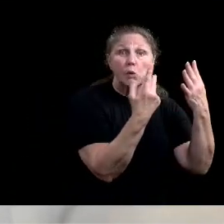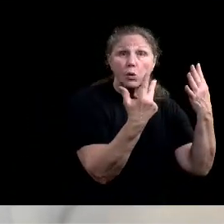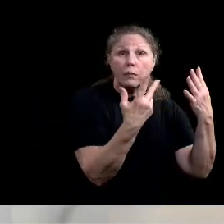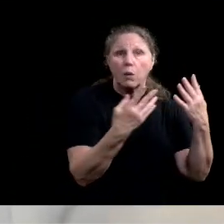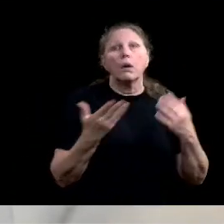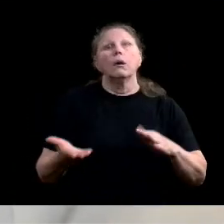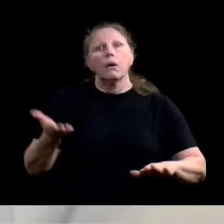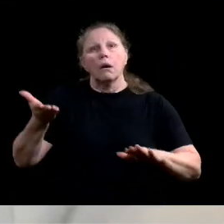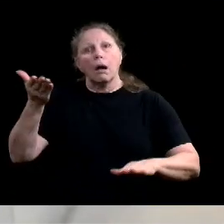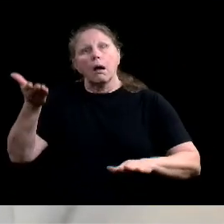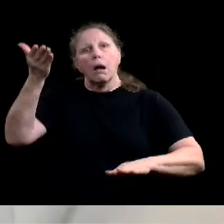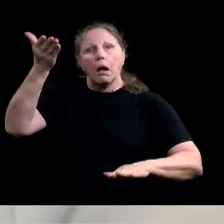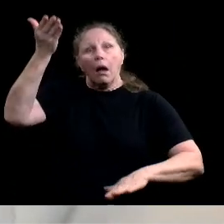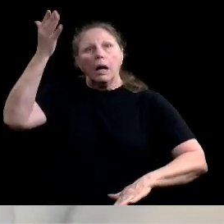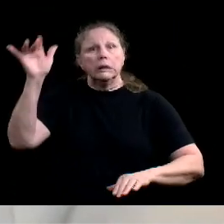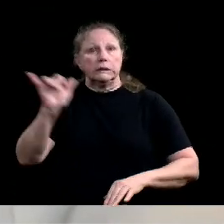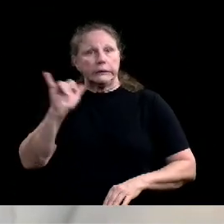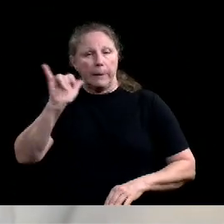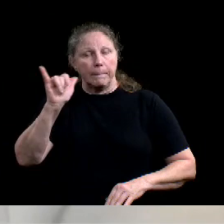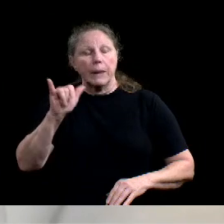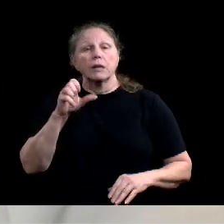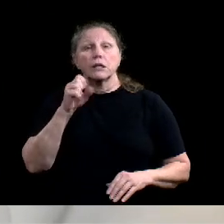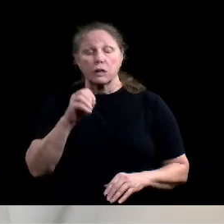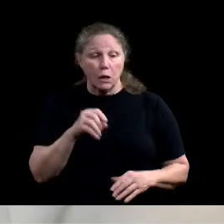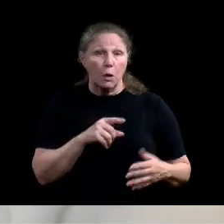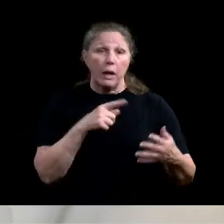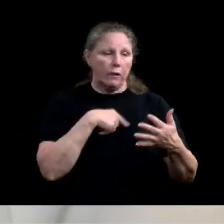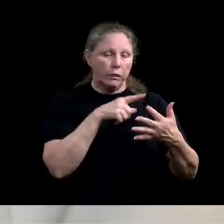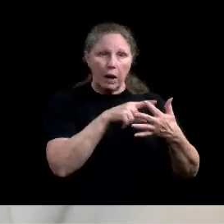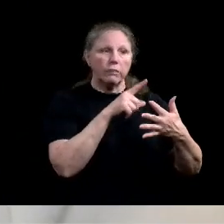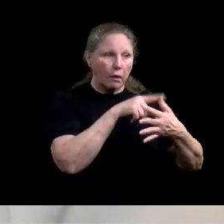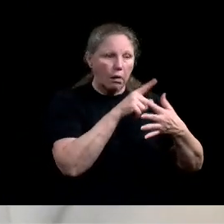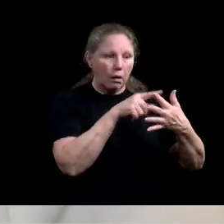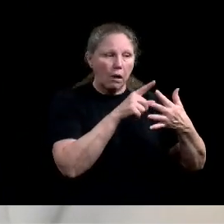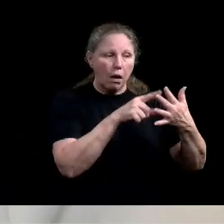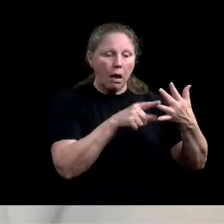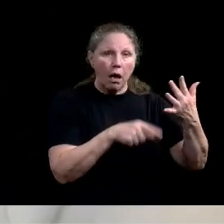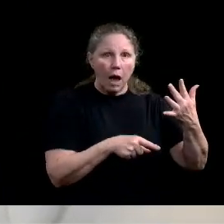those you have, the more risk that you have.